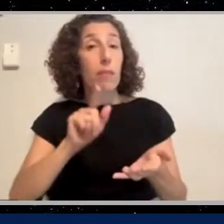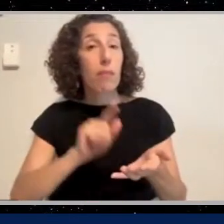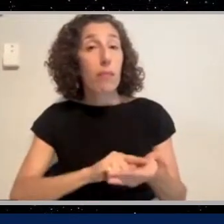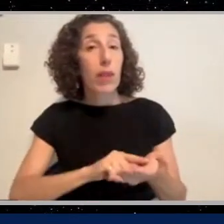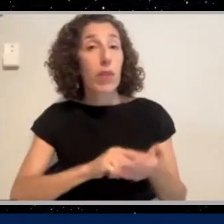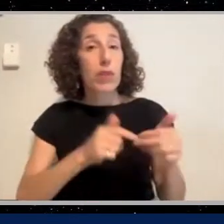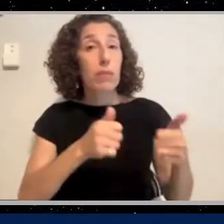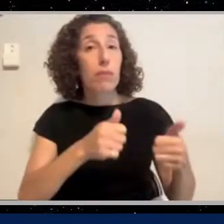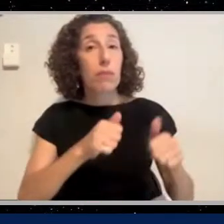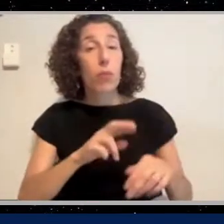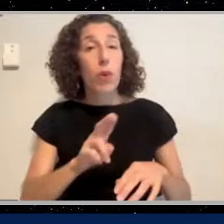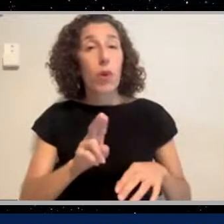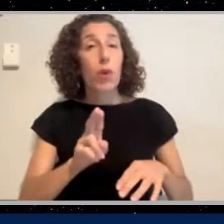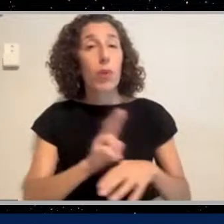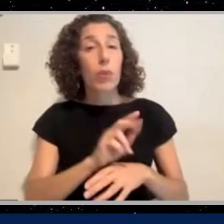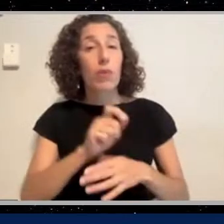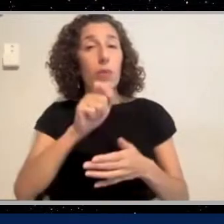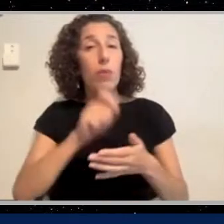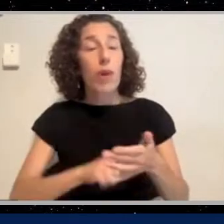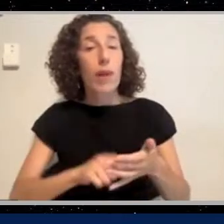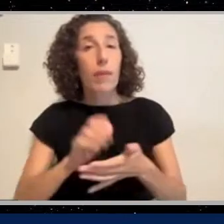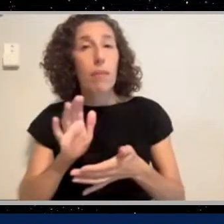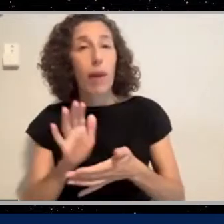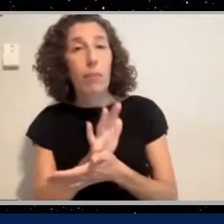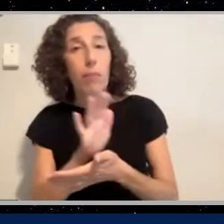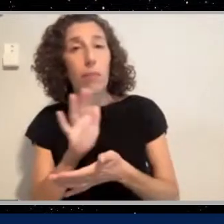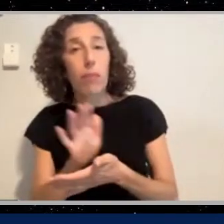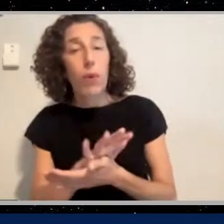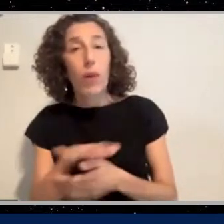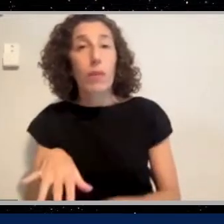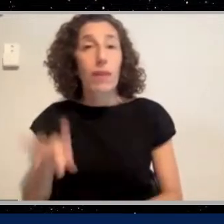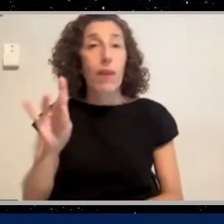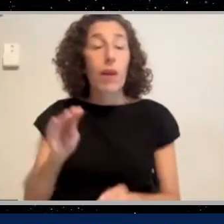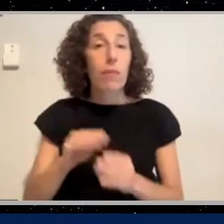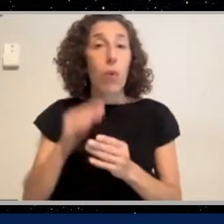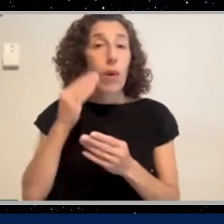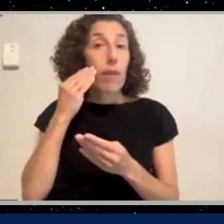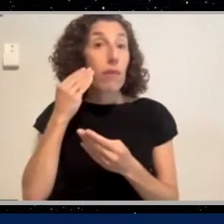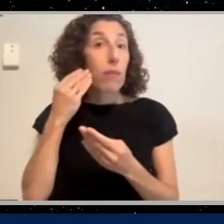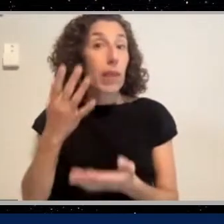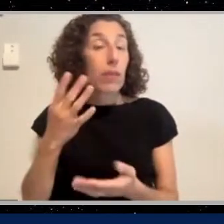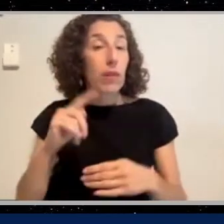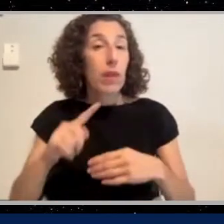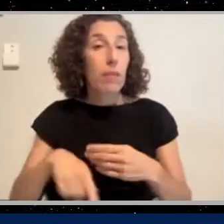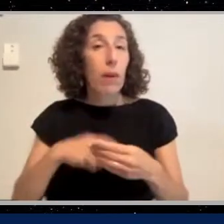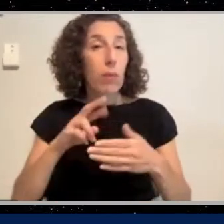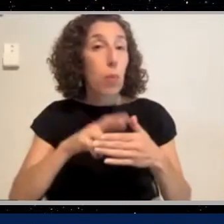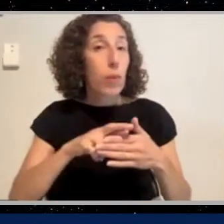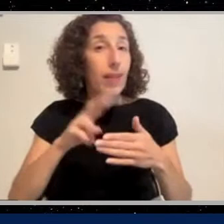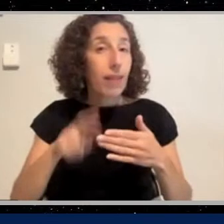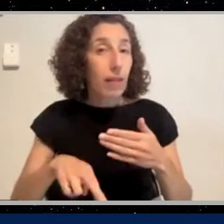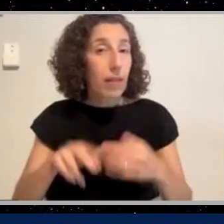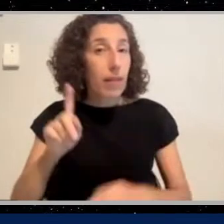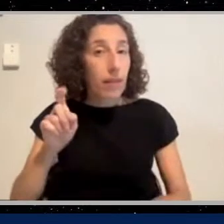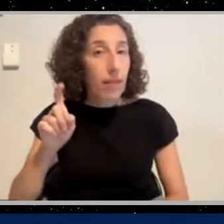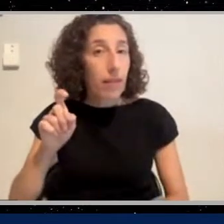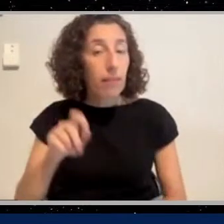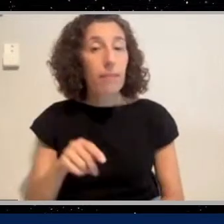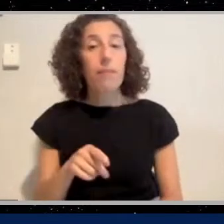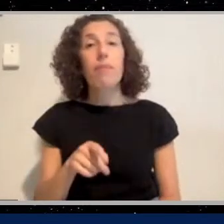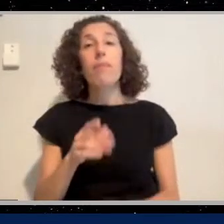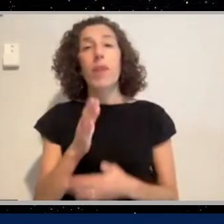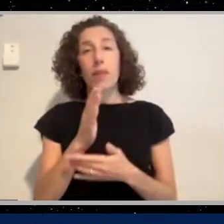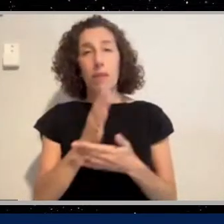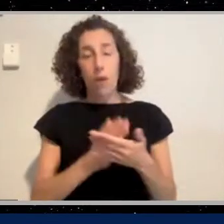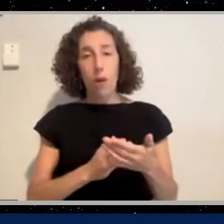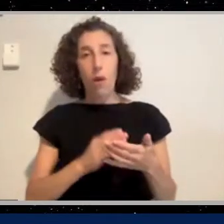or anything? Like, could we find any more information on the results of your experiments on the flight? I believe there are some papers that are being